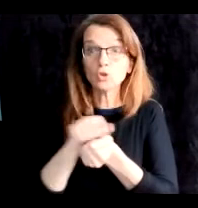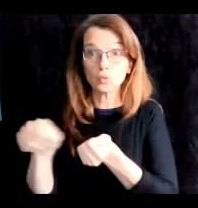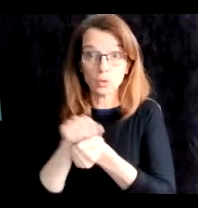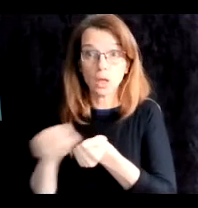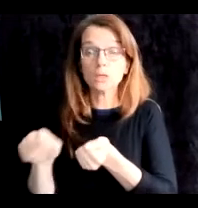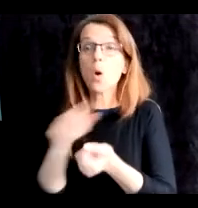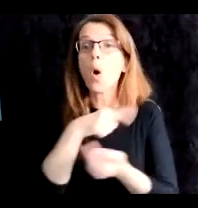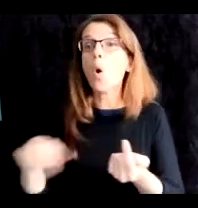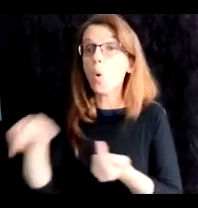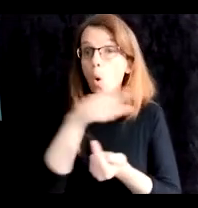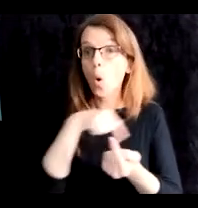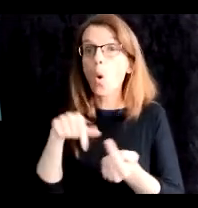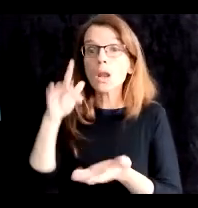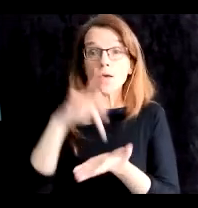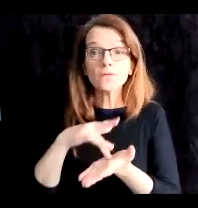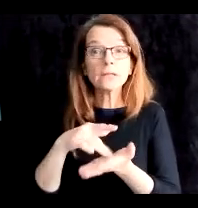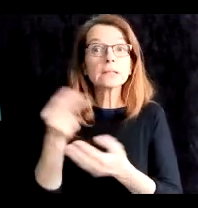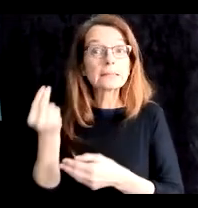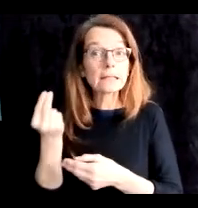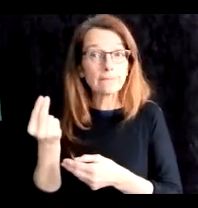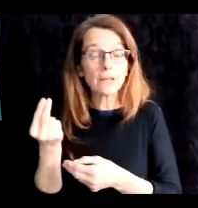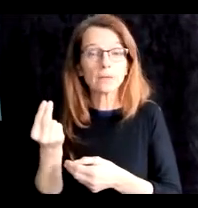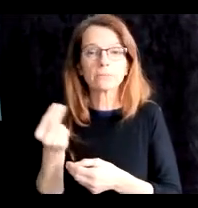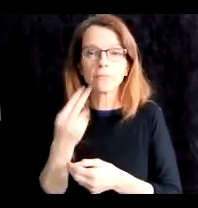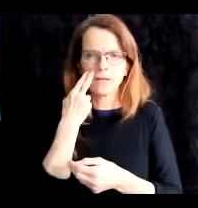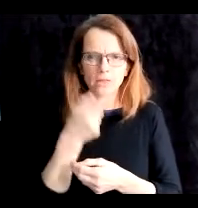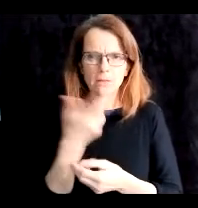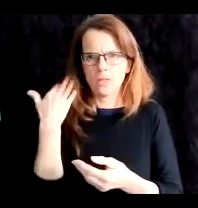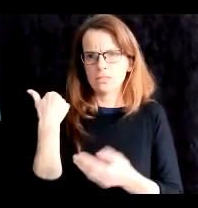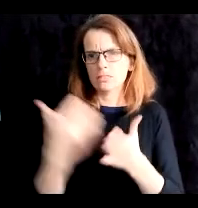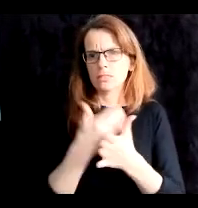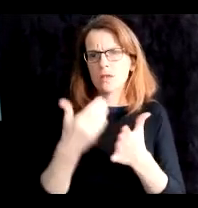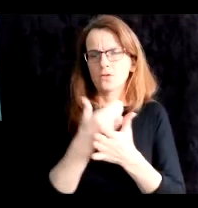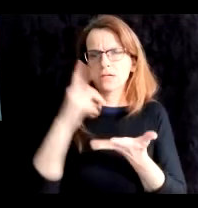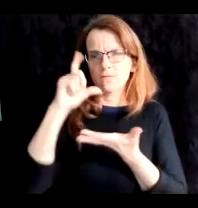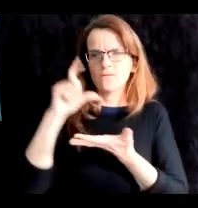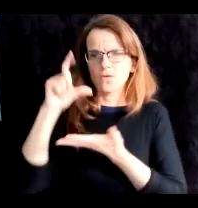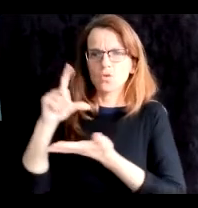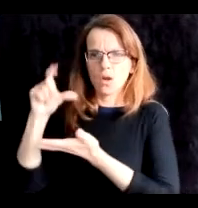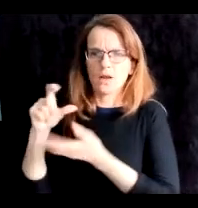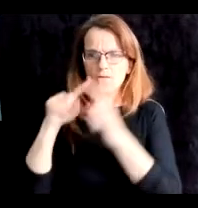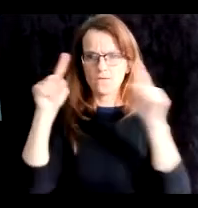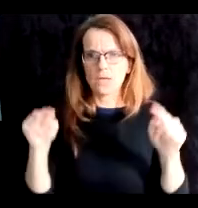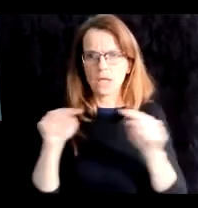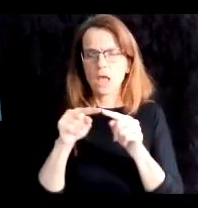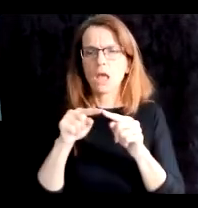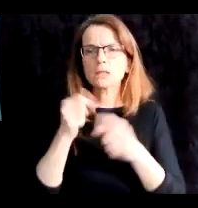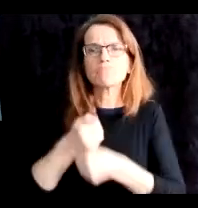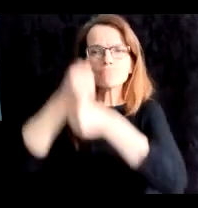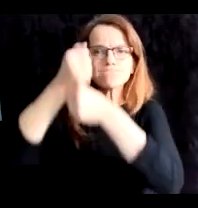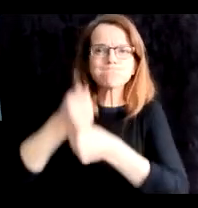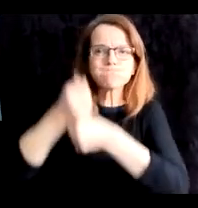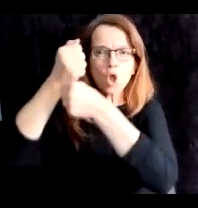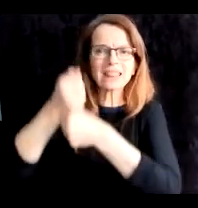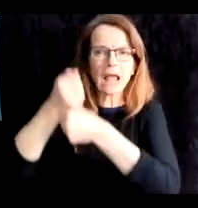So you see a very fresh photo from the demonstrations that I took part today in many cities in